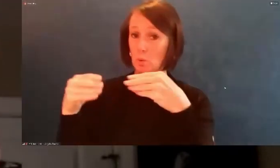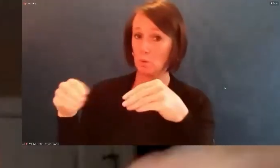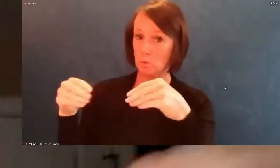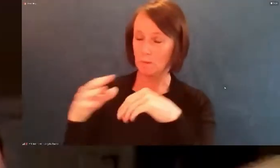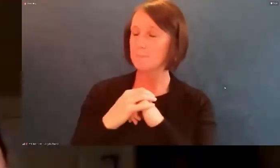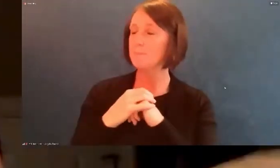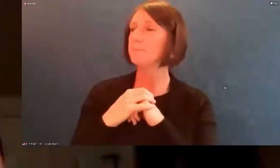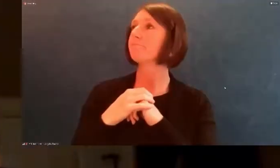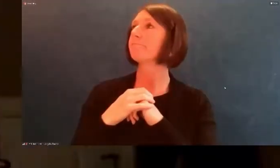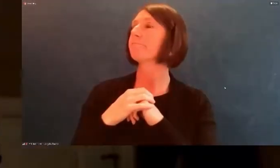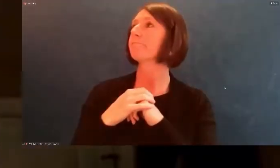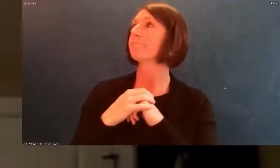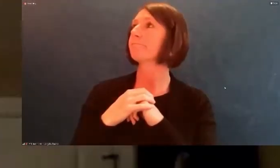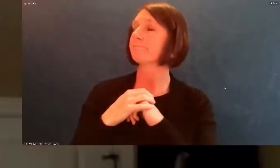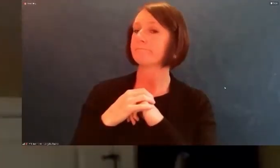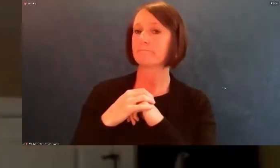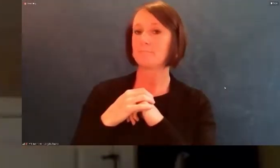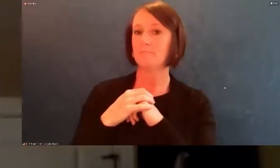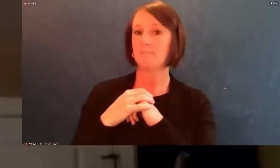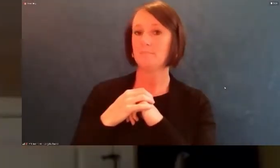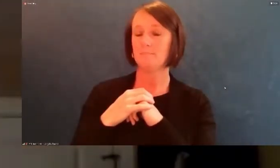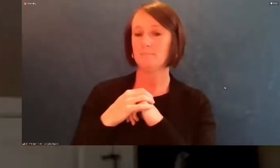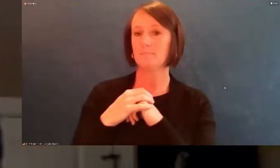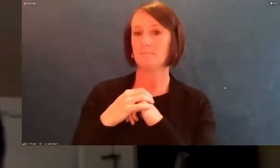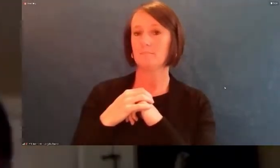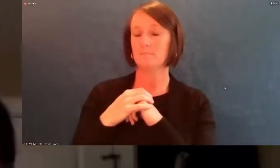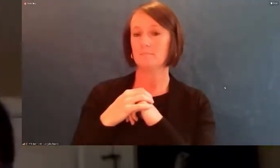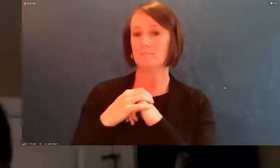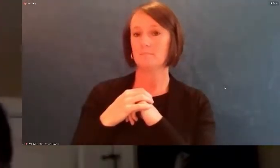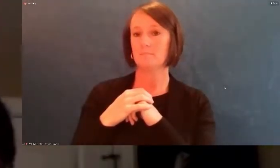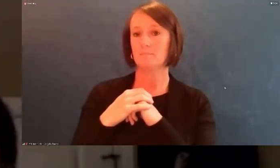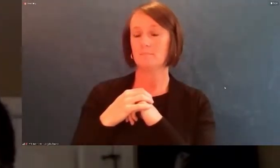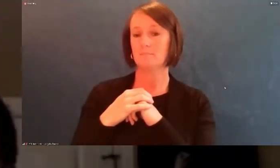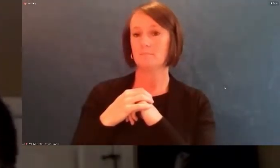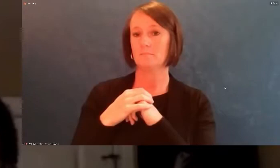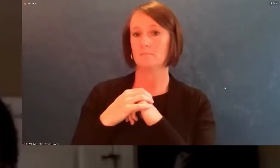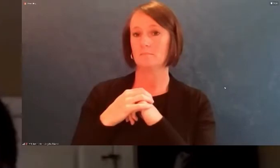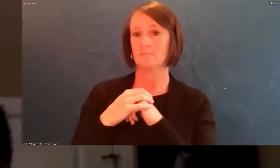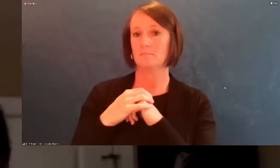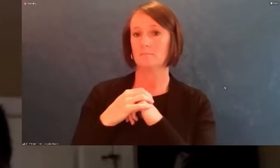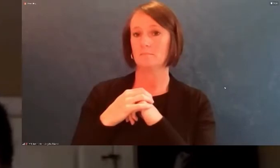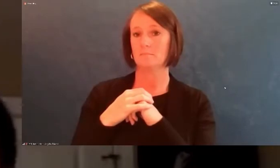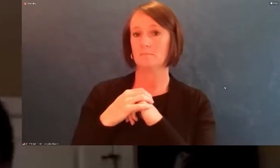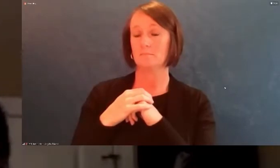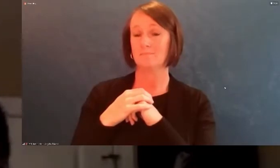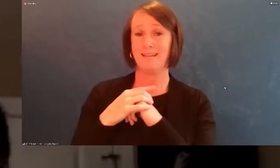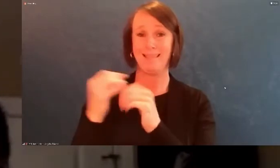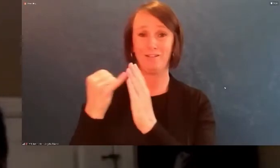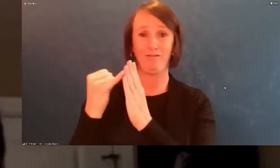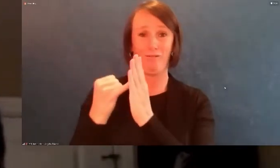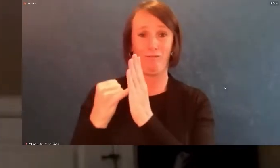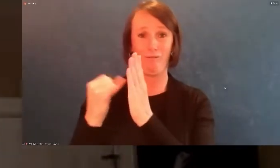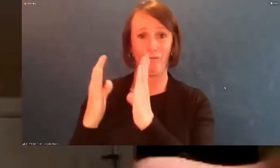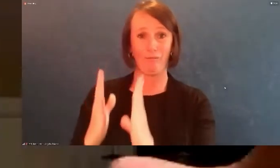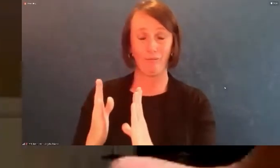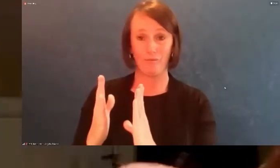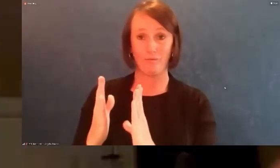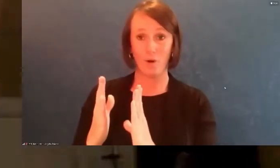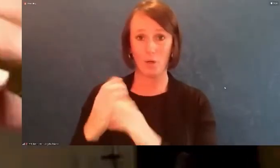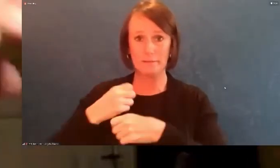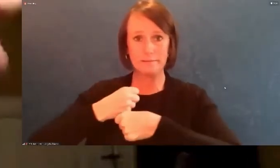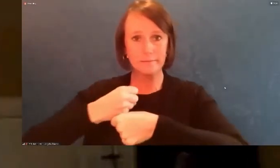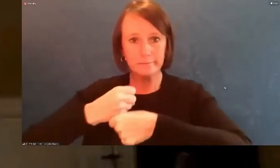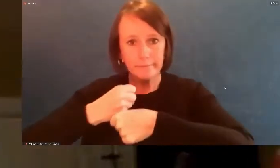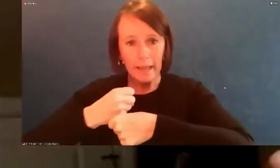session area, and everything that this potter has done, whether it's